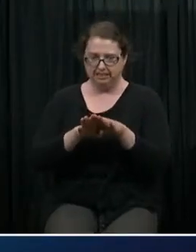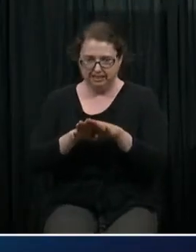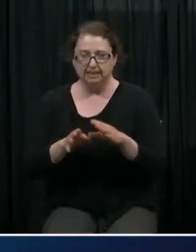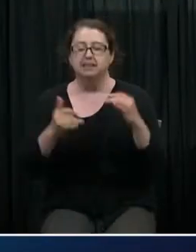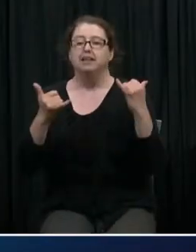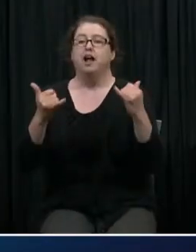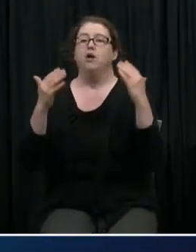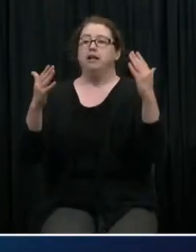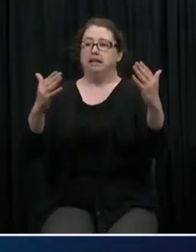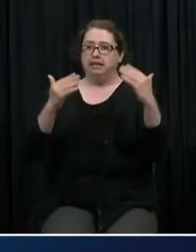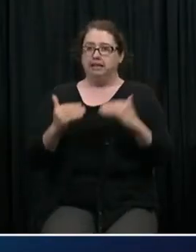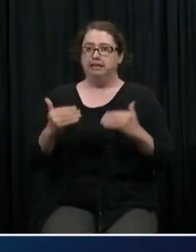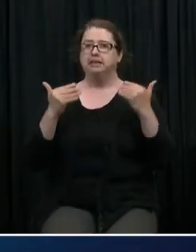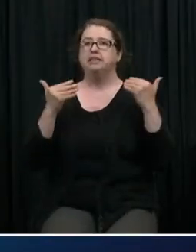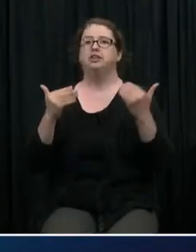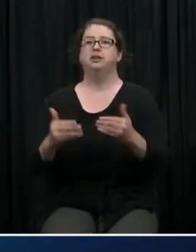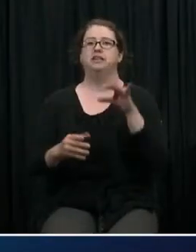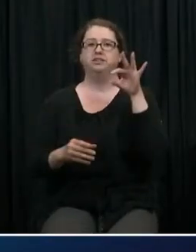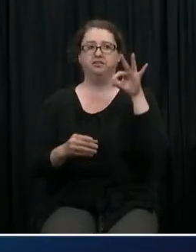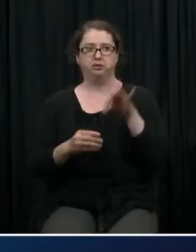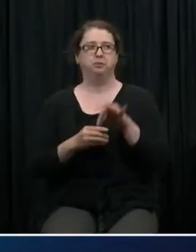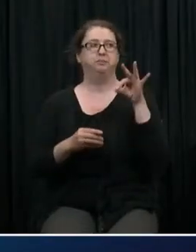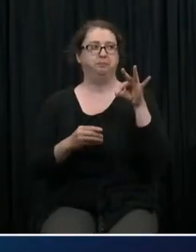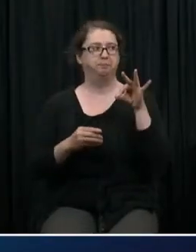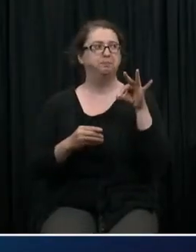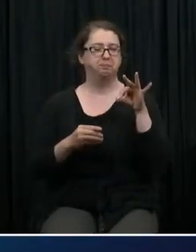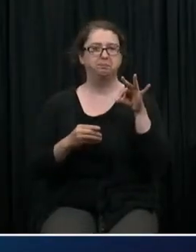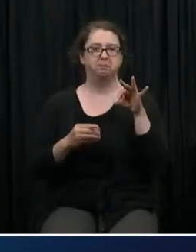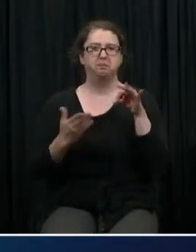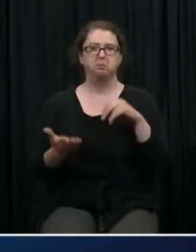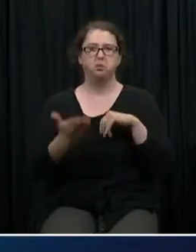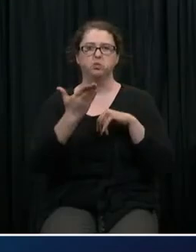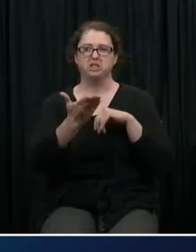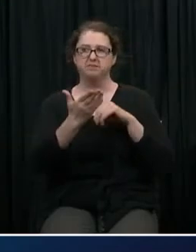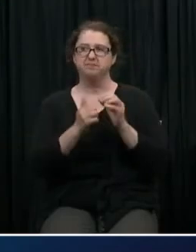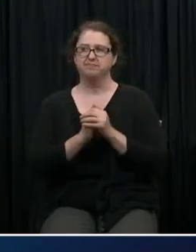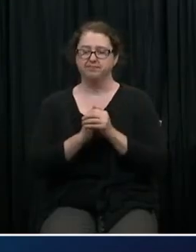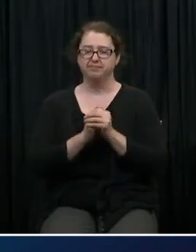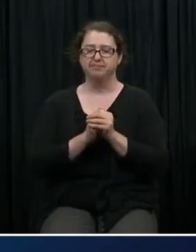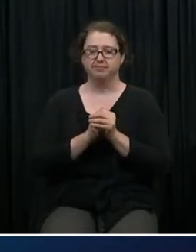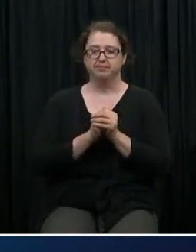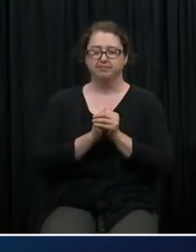about the item that has the initial motion.